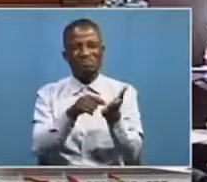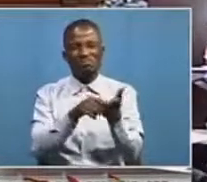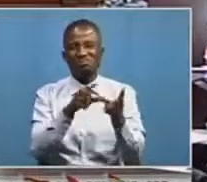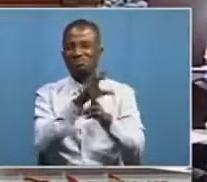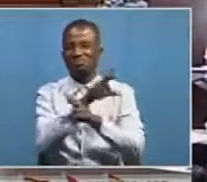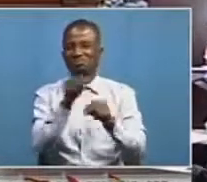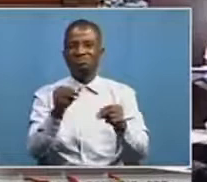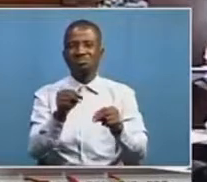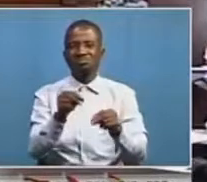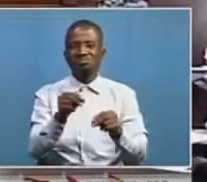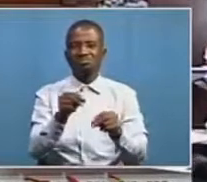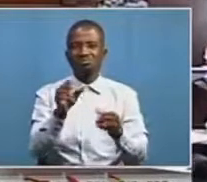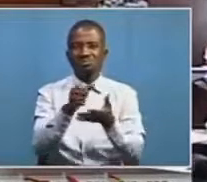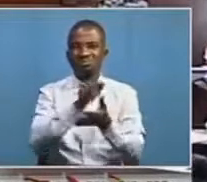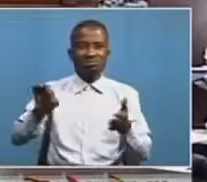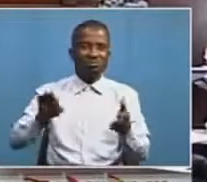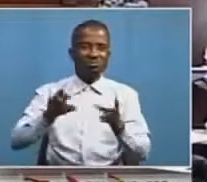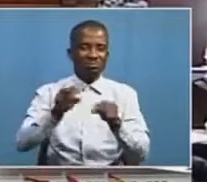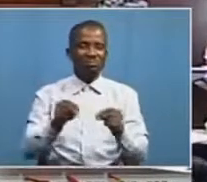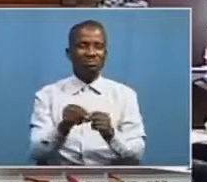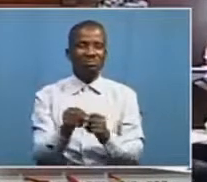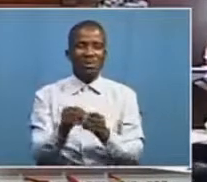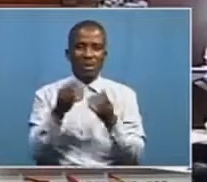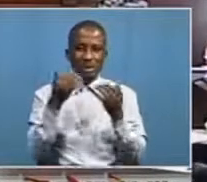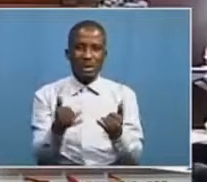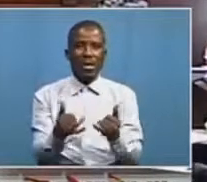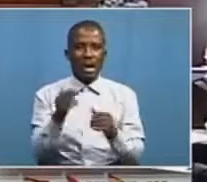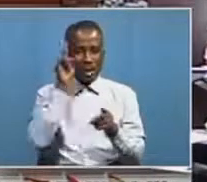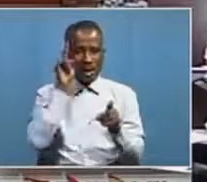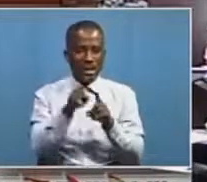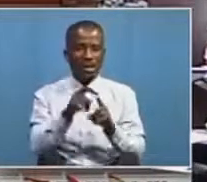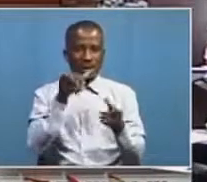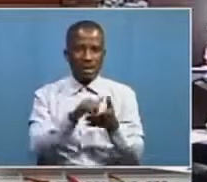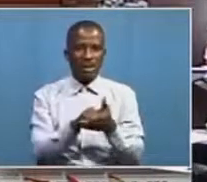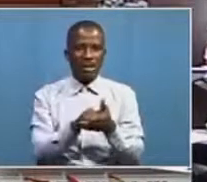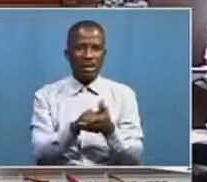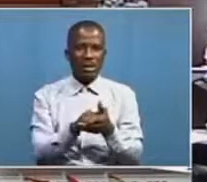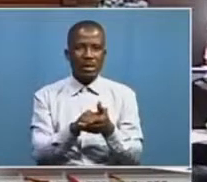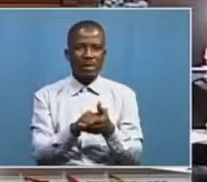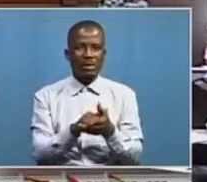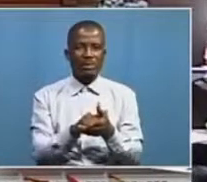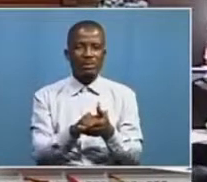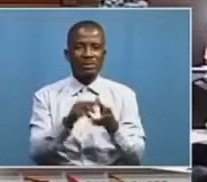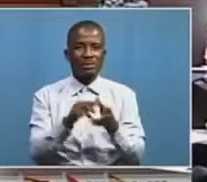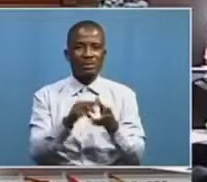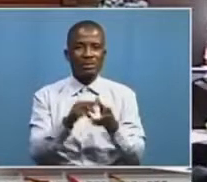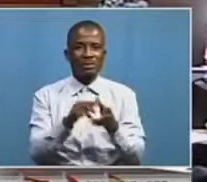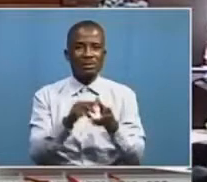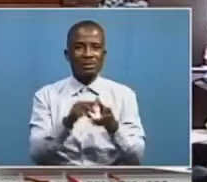for striking it out. On this point, we agree with the decision in the oft-quoted